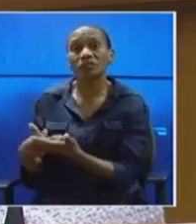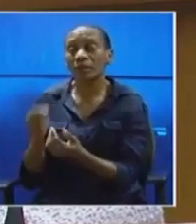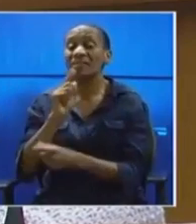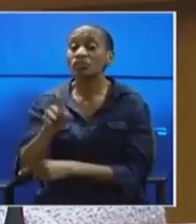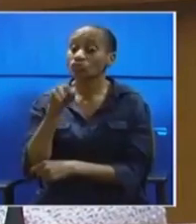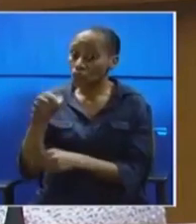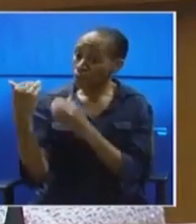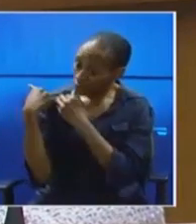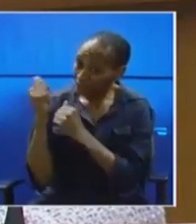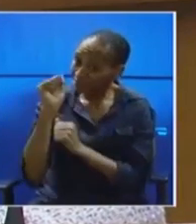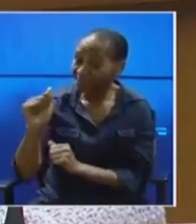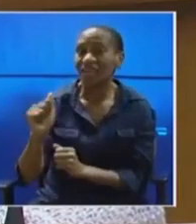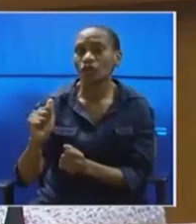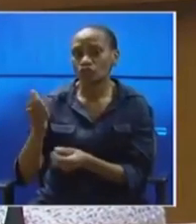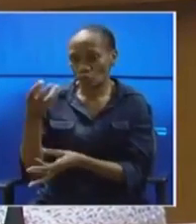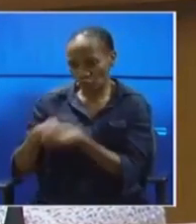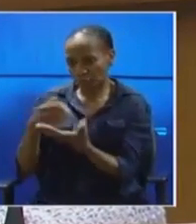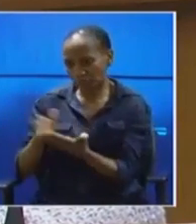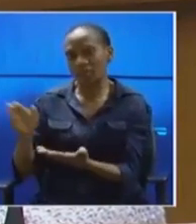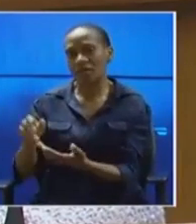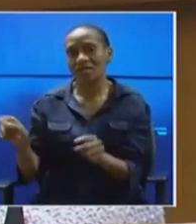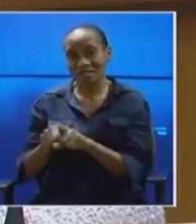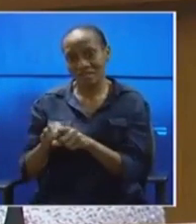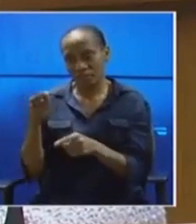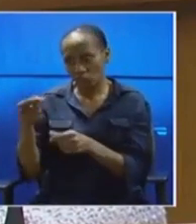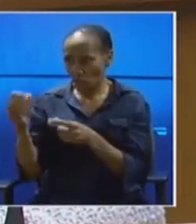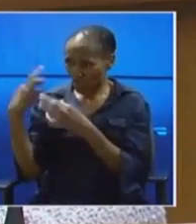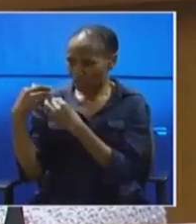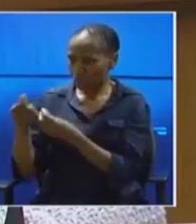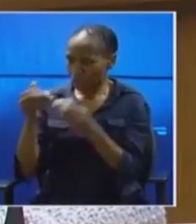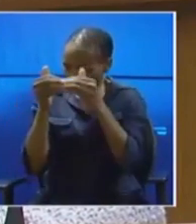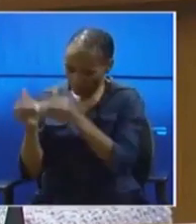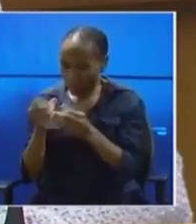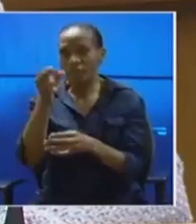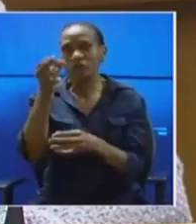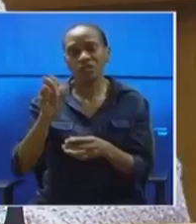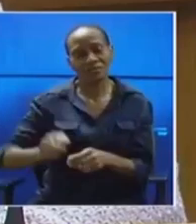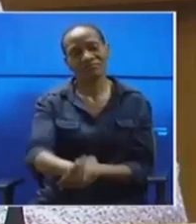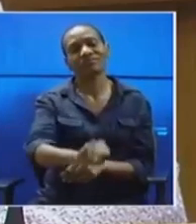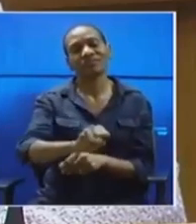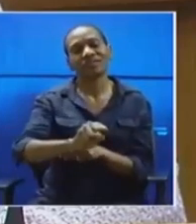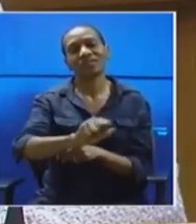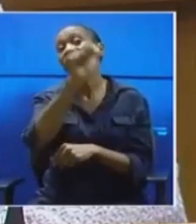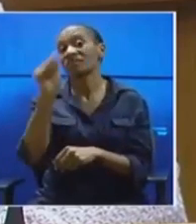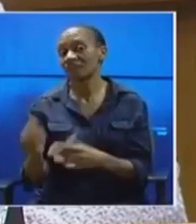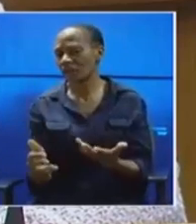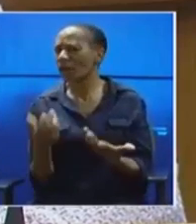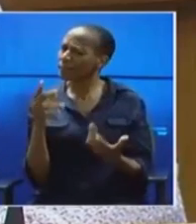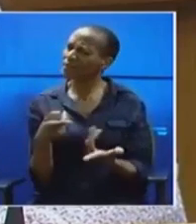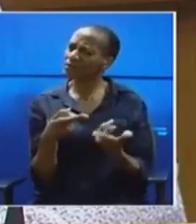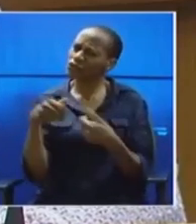for corruption will determine the future of our country. What was missing in the President's speech, Honorable